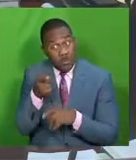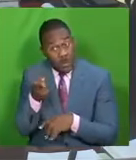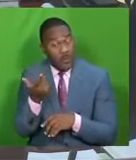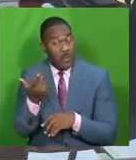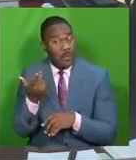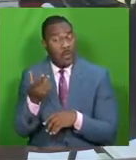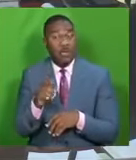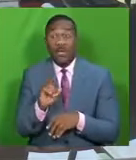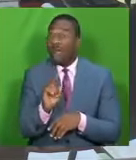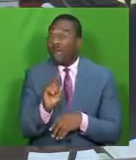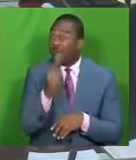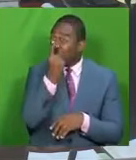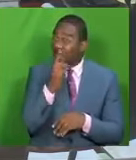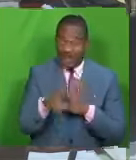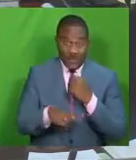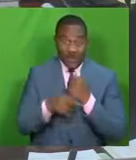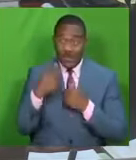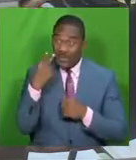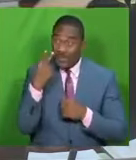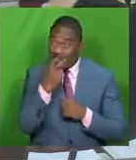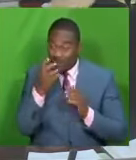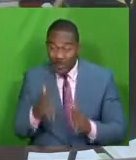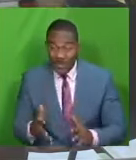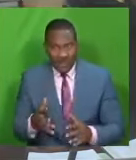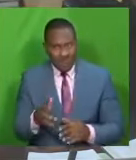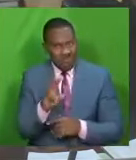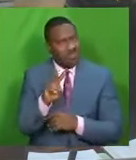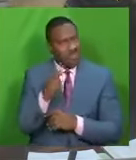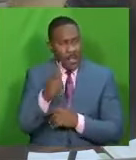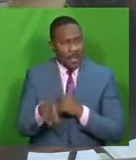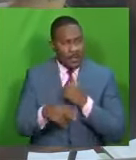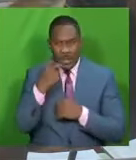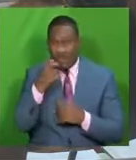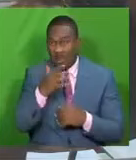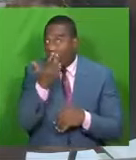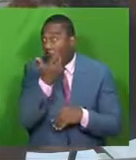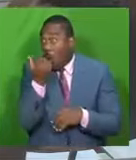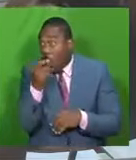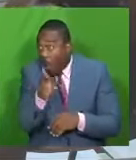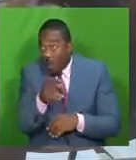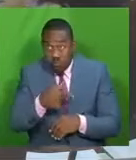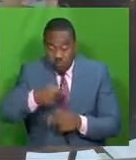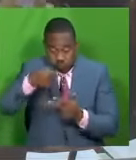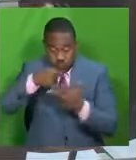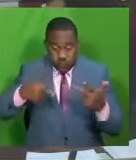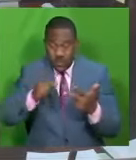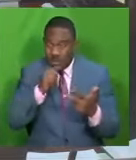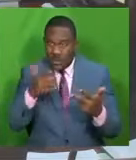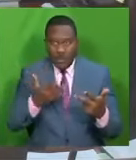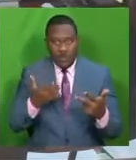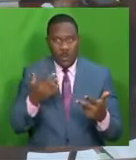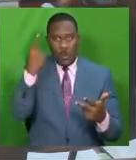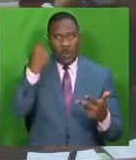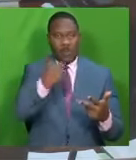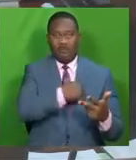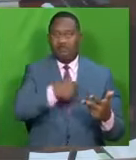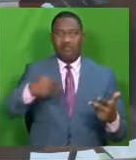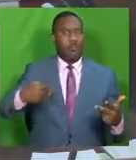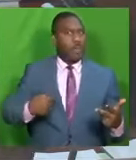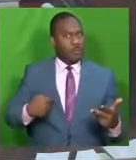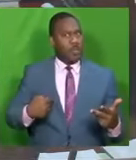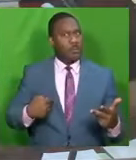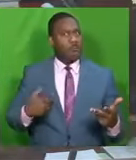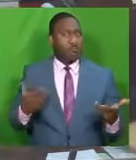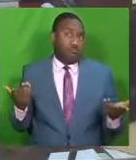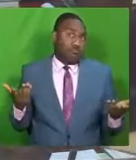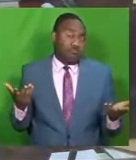the first Deputy Speaker, the second Deputy Speaker, or in the absence of all three, a member. And that is